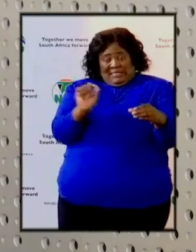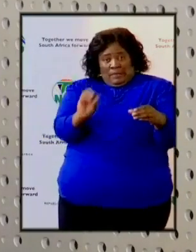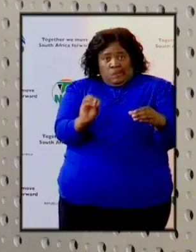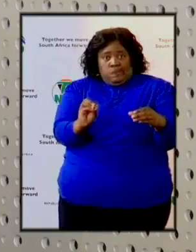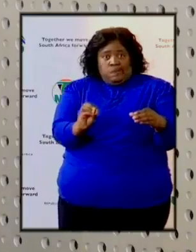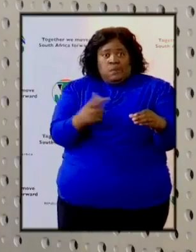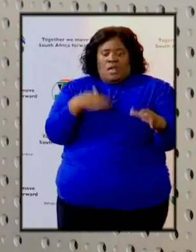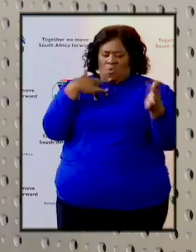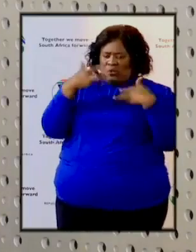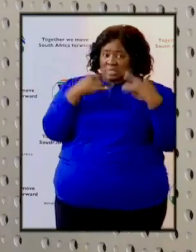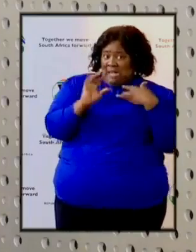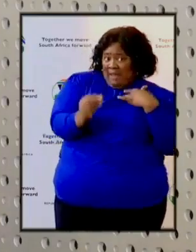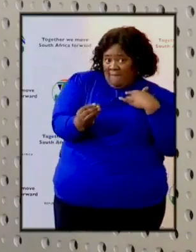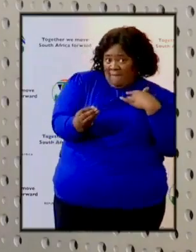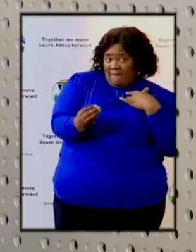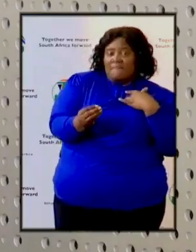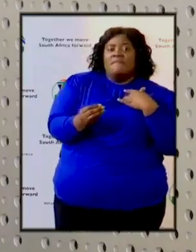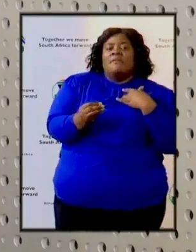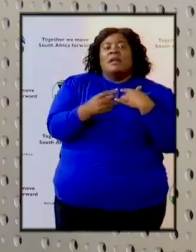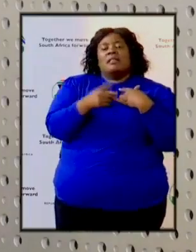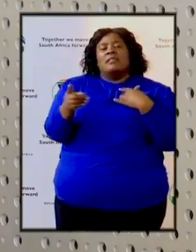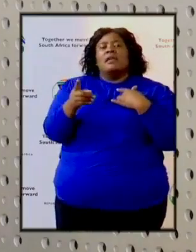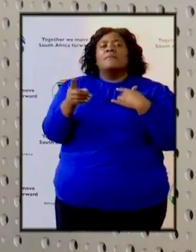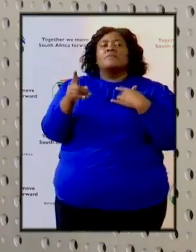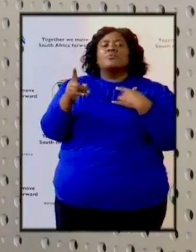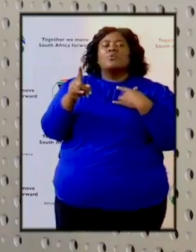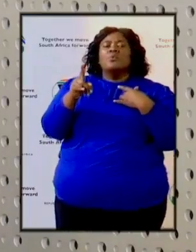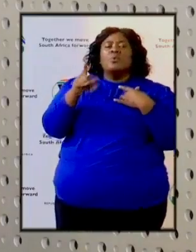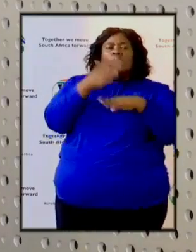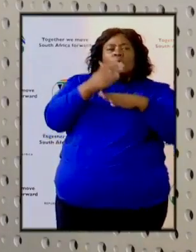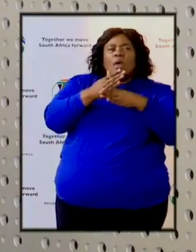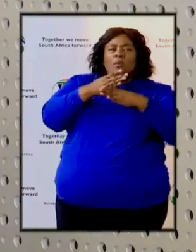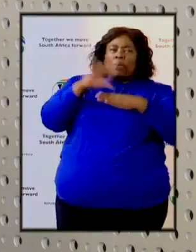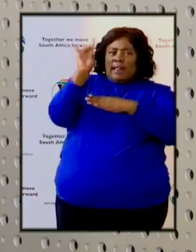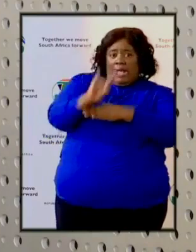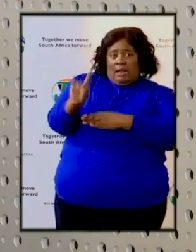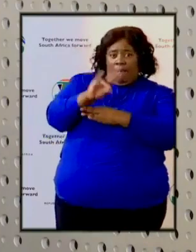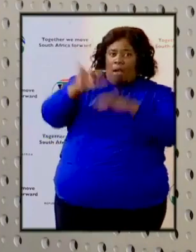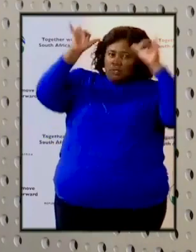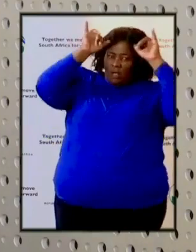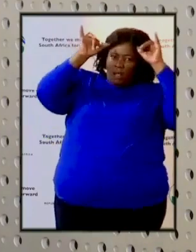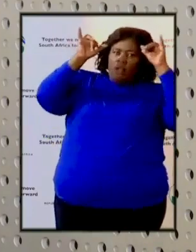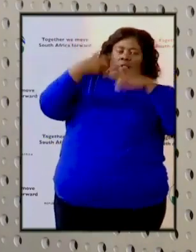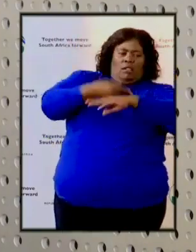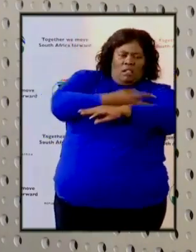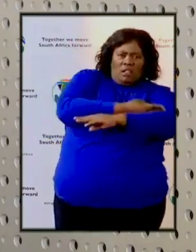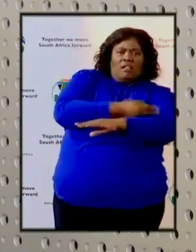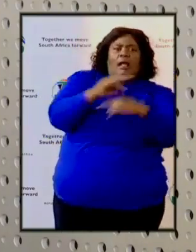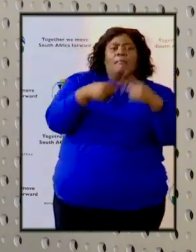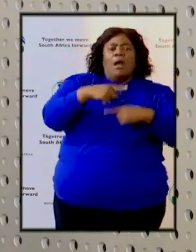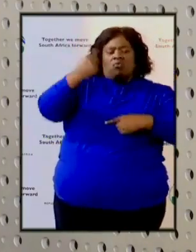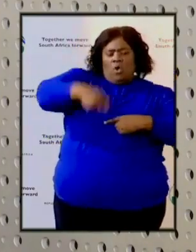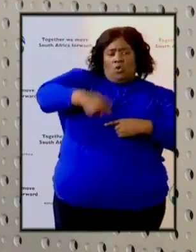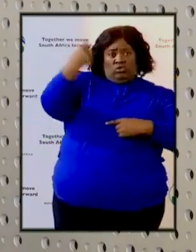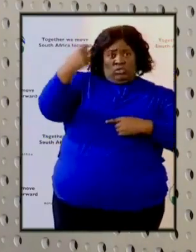been concerns, particularly those who are in the livestock industry, about the auctions. Auctions